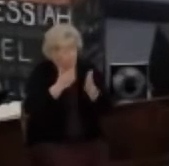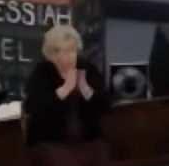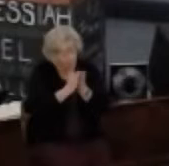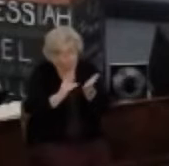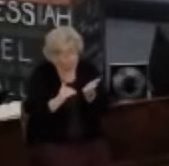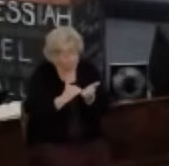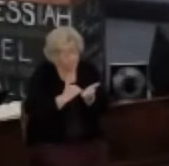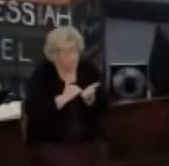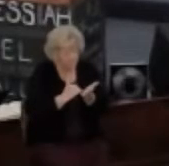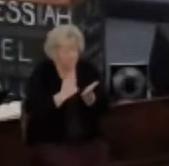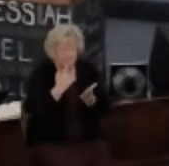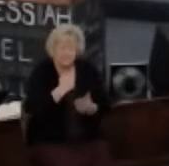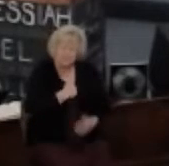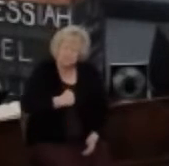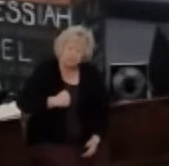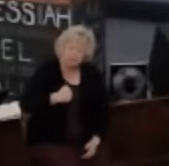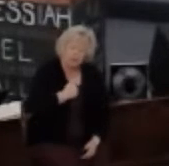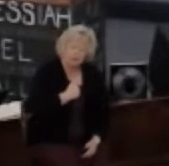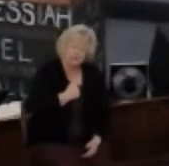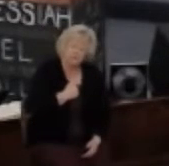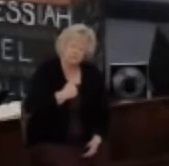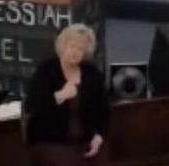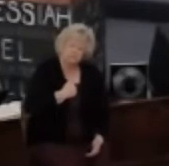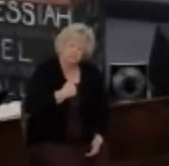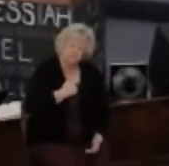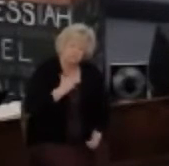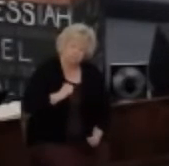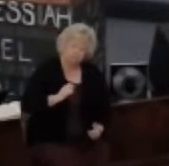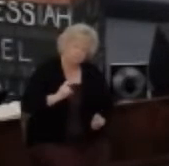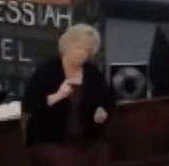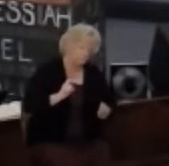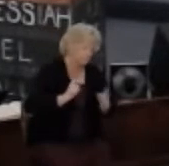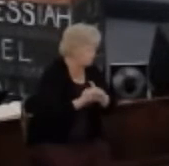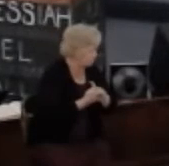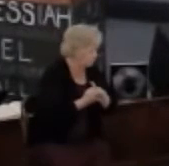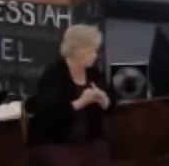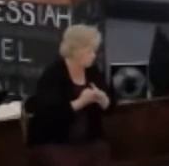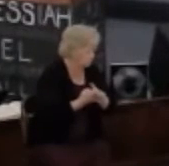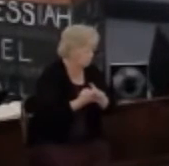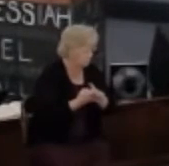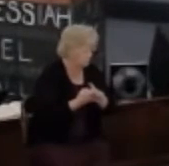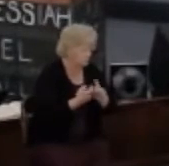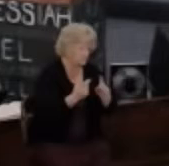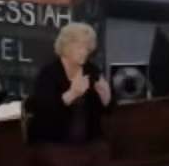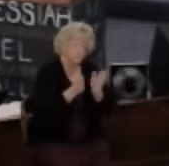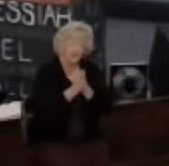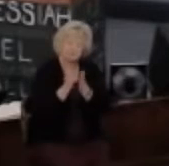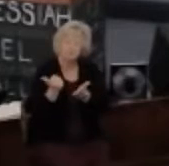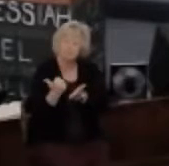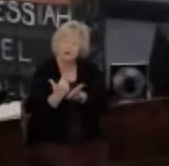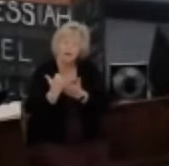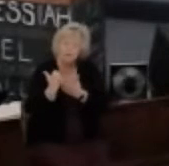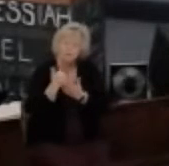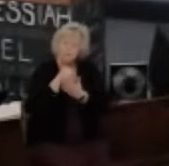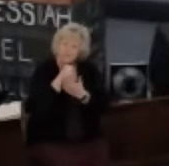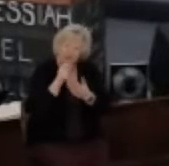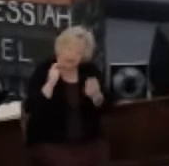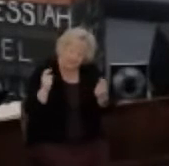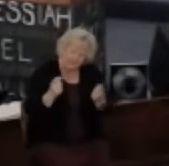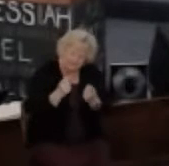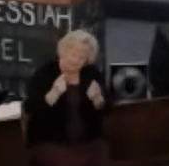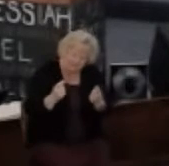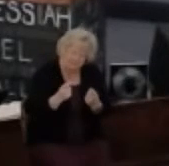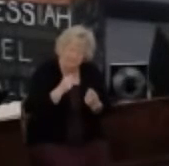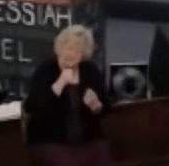We repent from our sin, and we ask that you would help us to not sin, to not